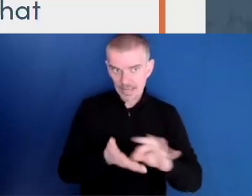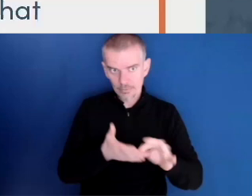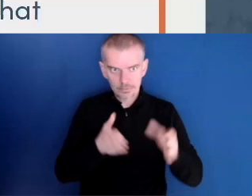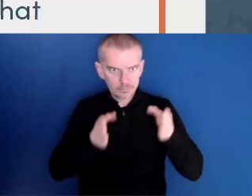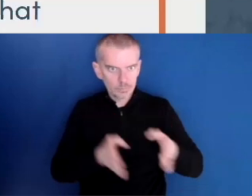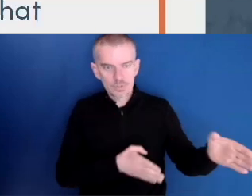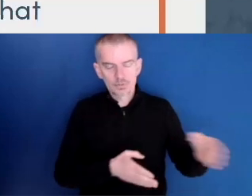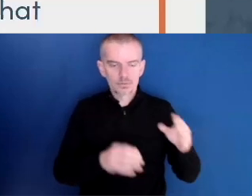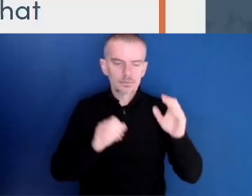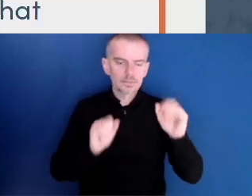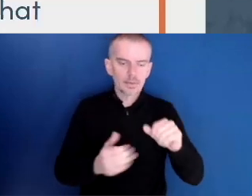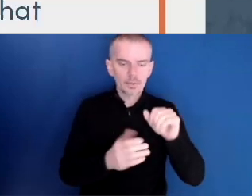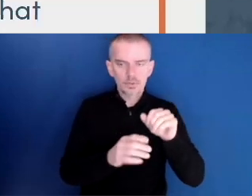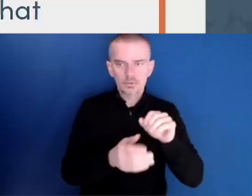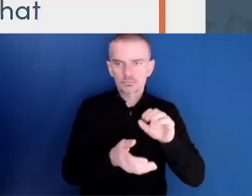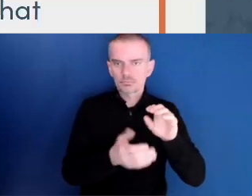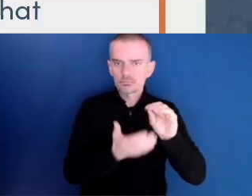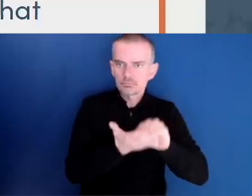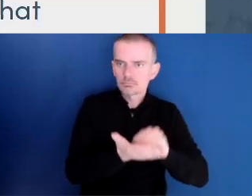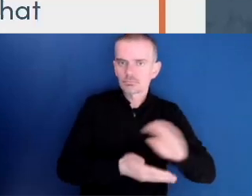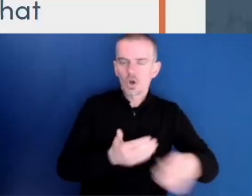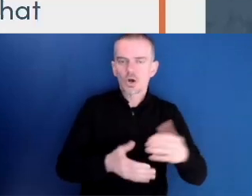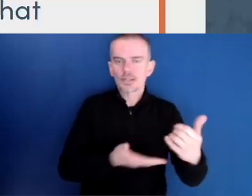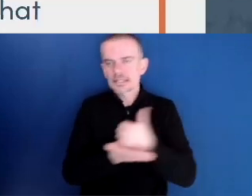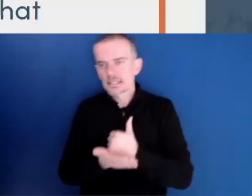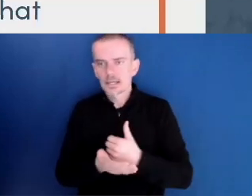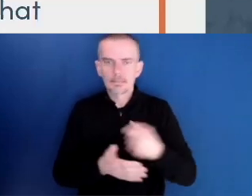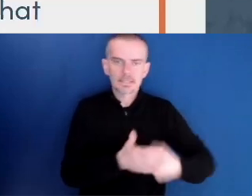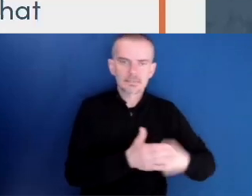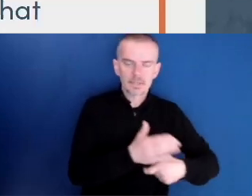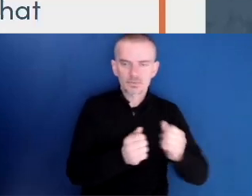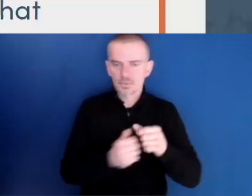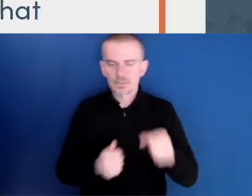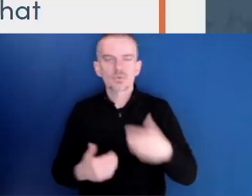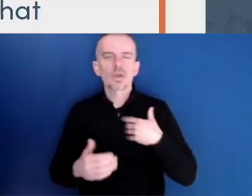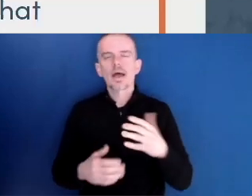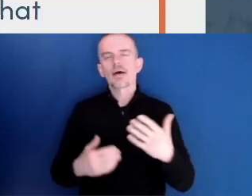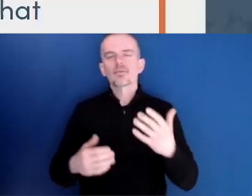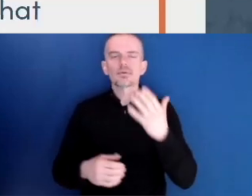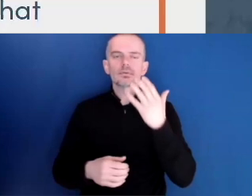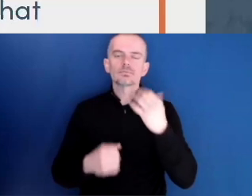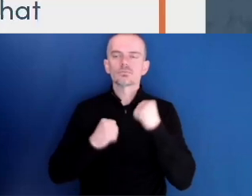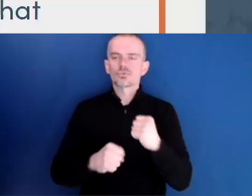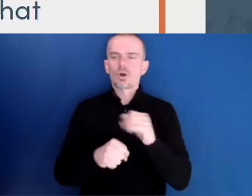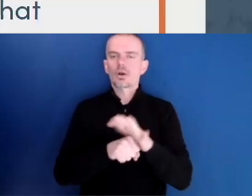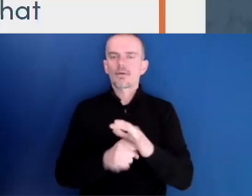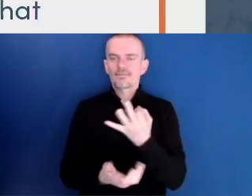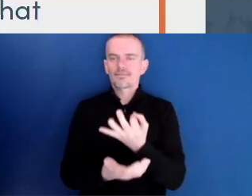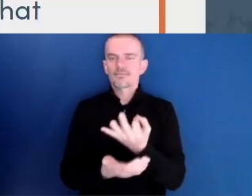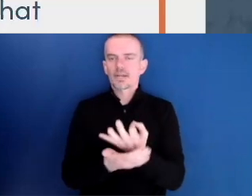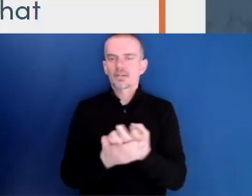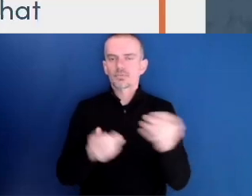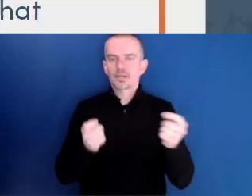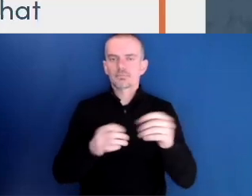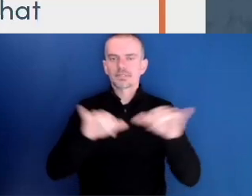expenses associated with this grant? Do we have an adequate financial management system to handle the funds? Will the